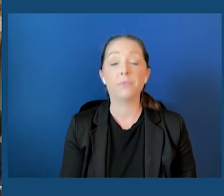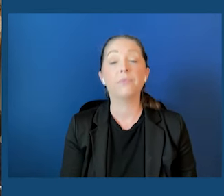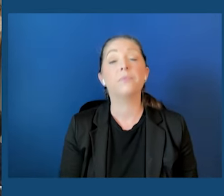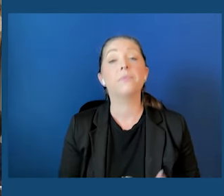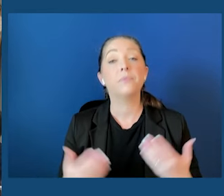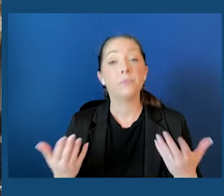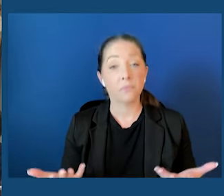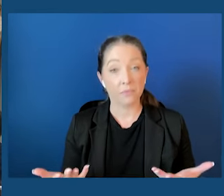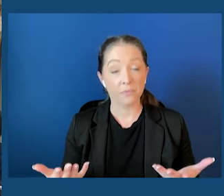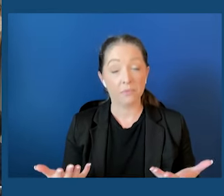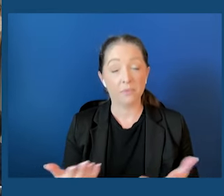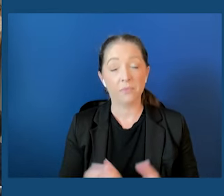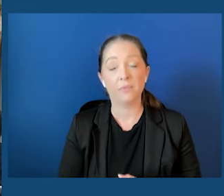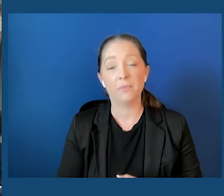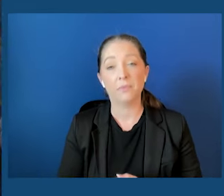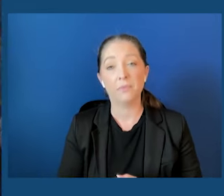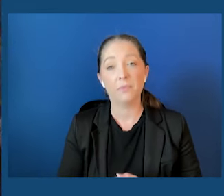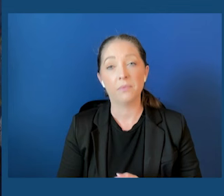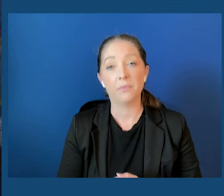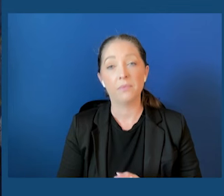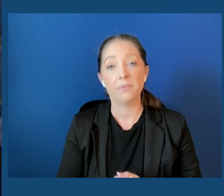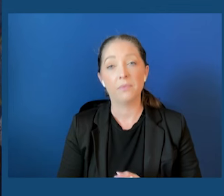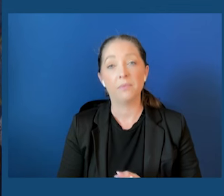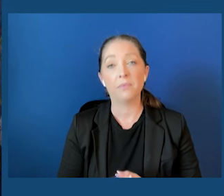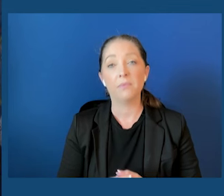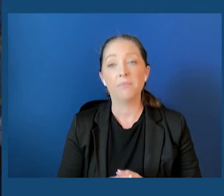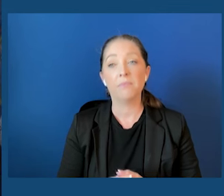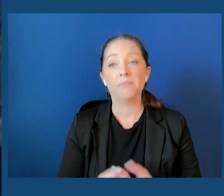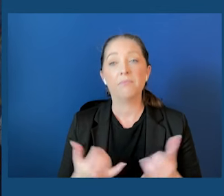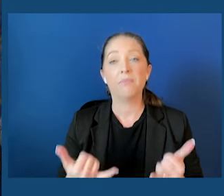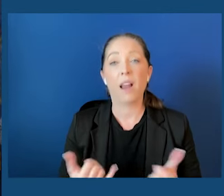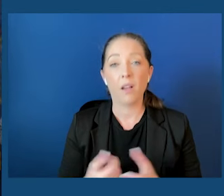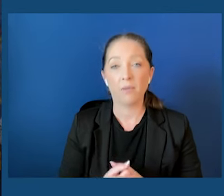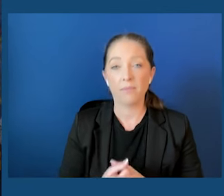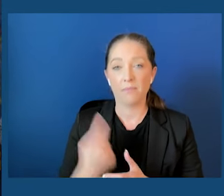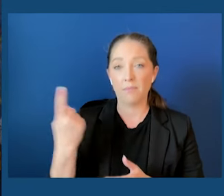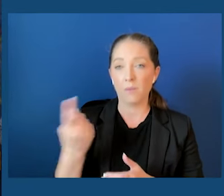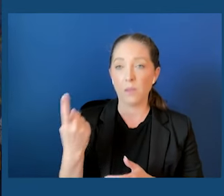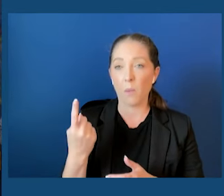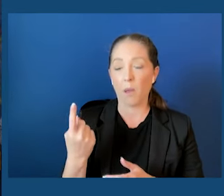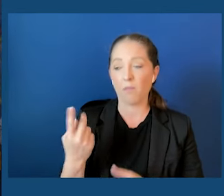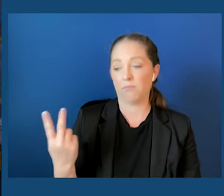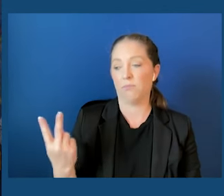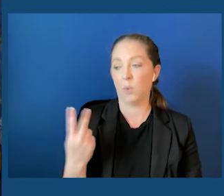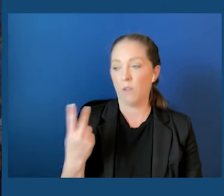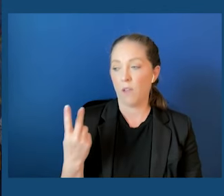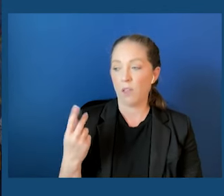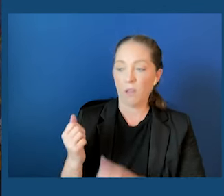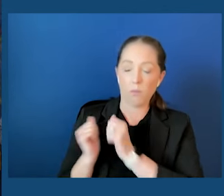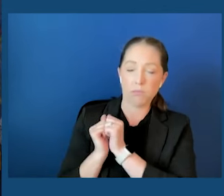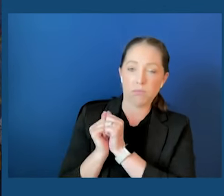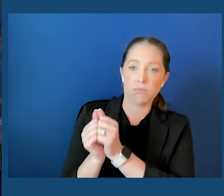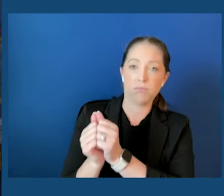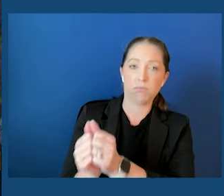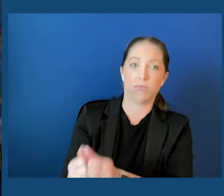With that, someone I've spent an enormous amount of time through all kinds of storms,